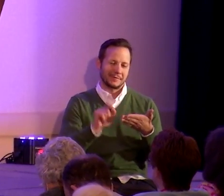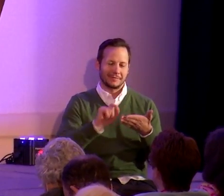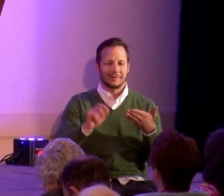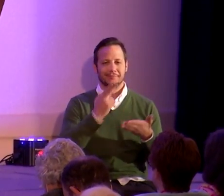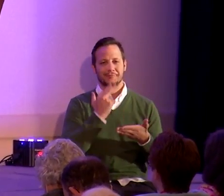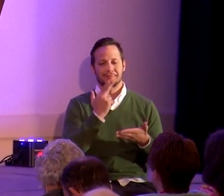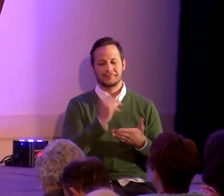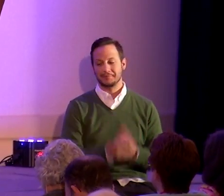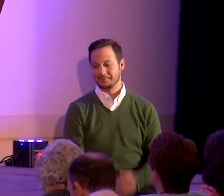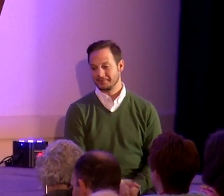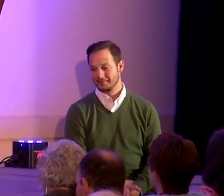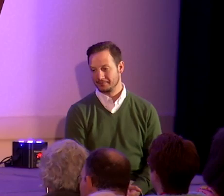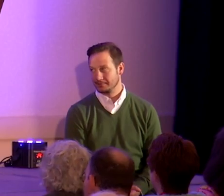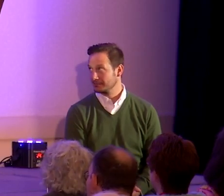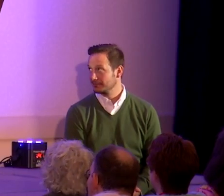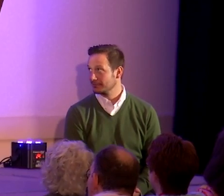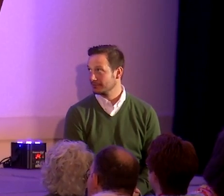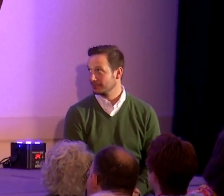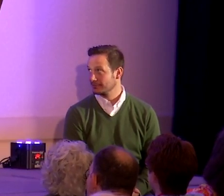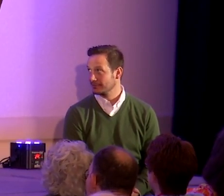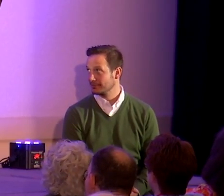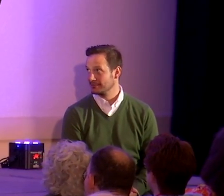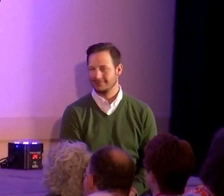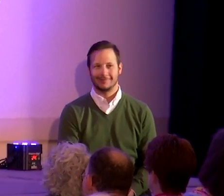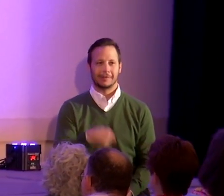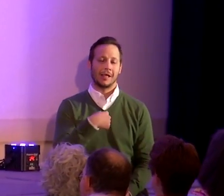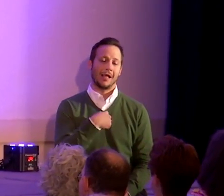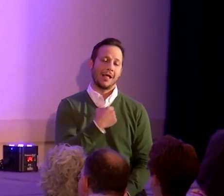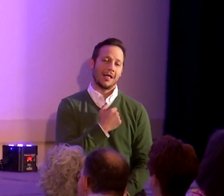share this. I love you.